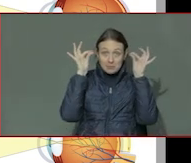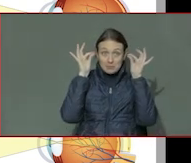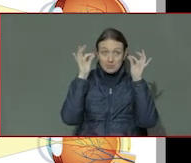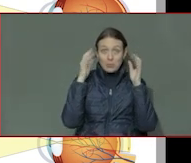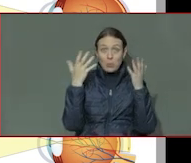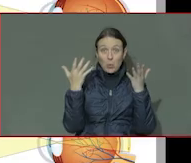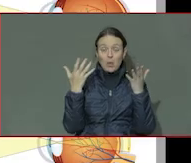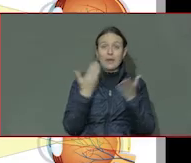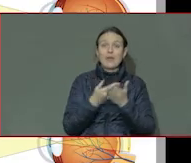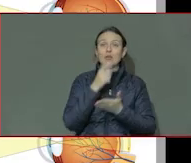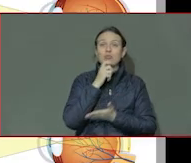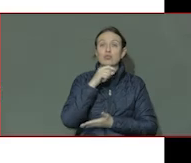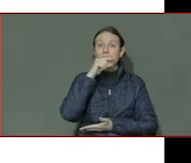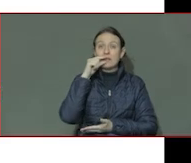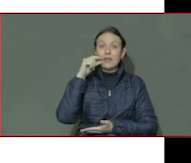word concave.